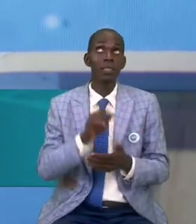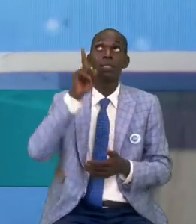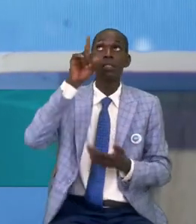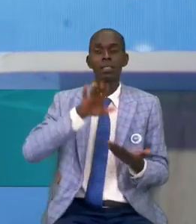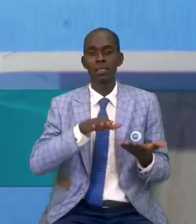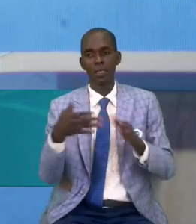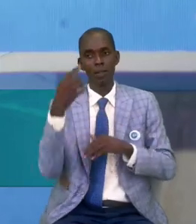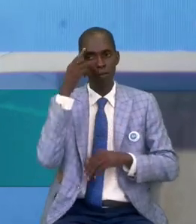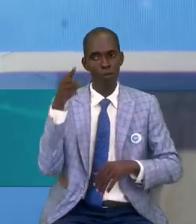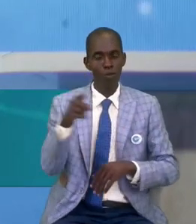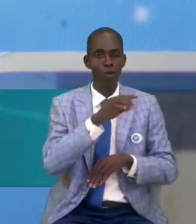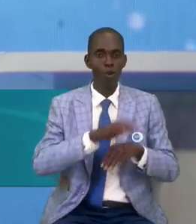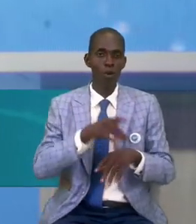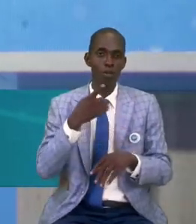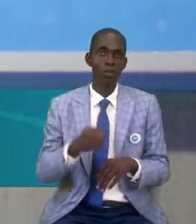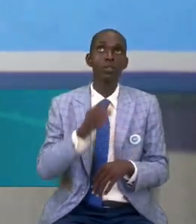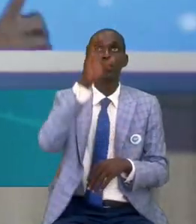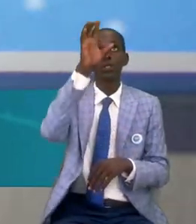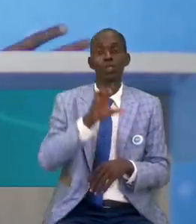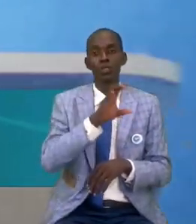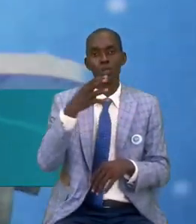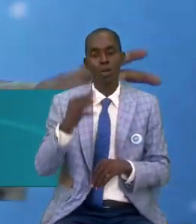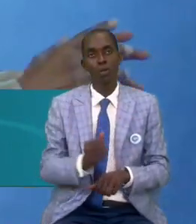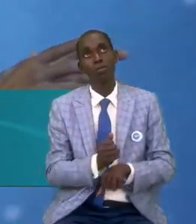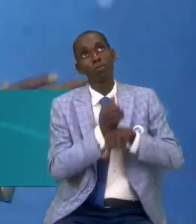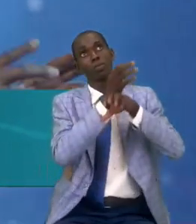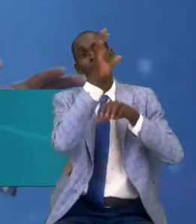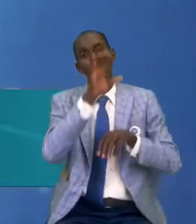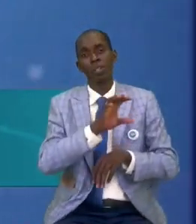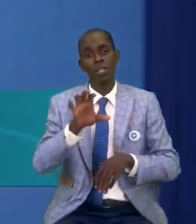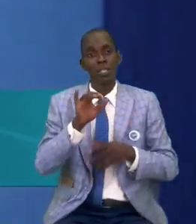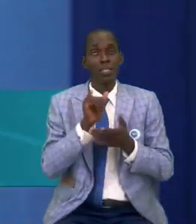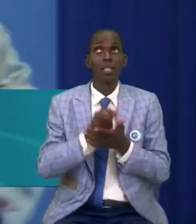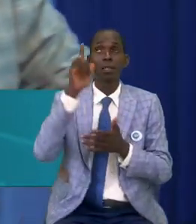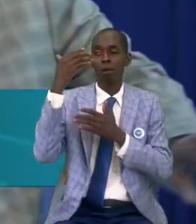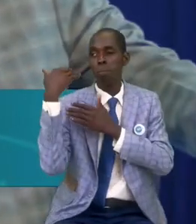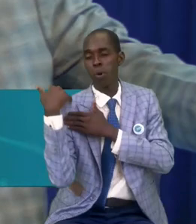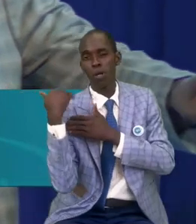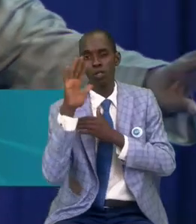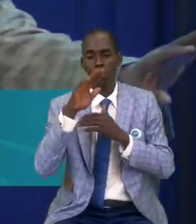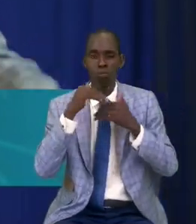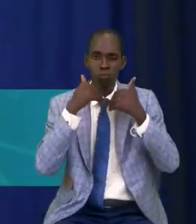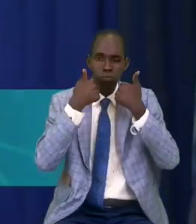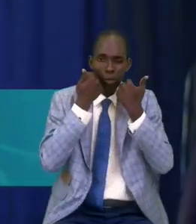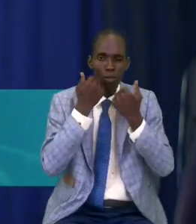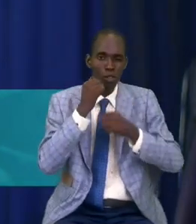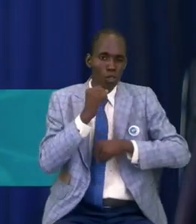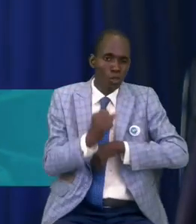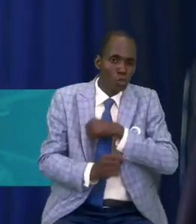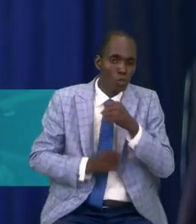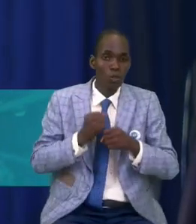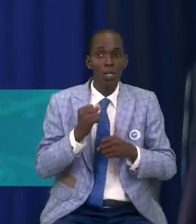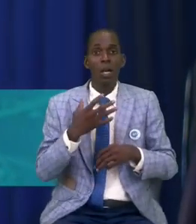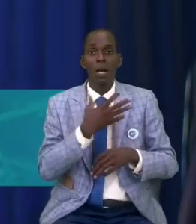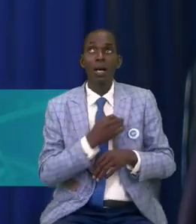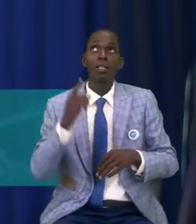all your sin, all your suffering, that he bore and he carried all your load. That heavy load